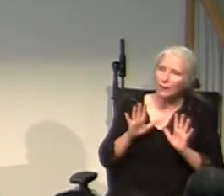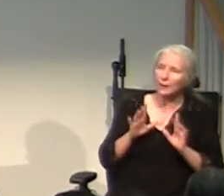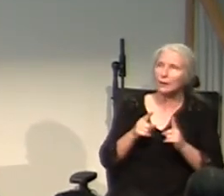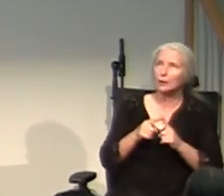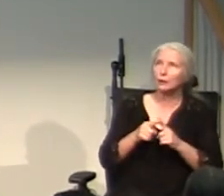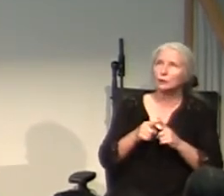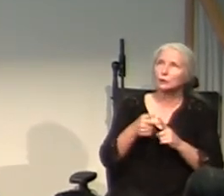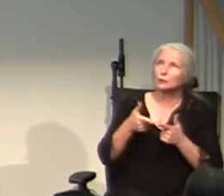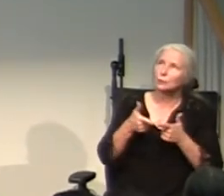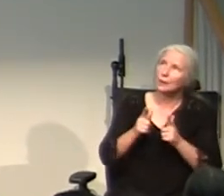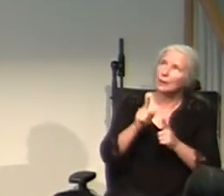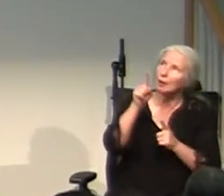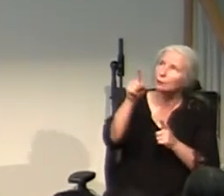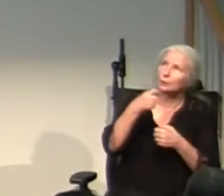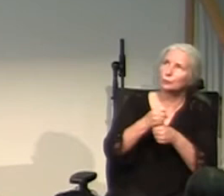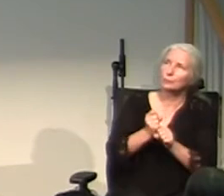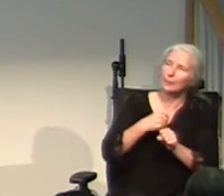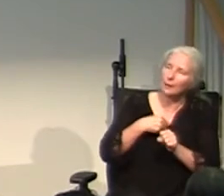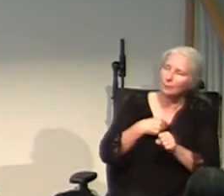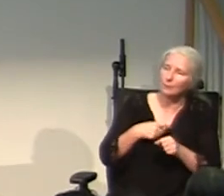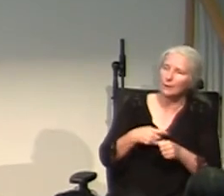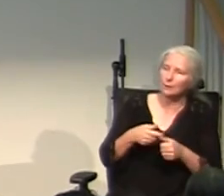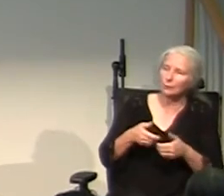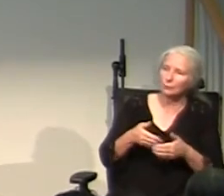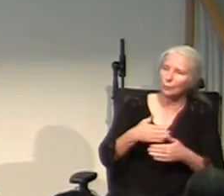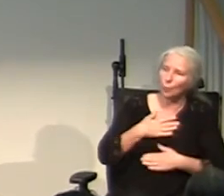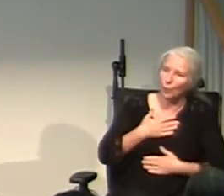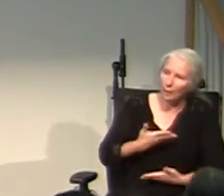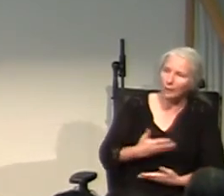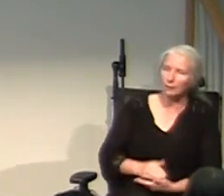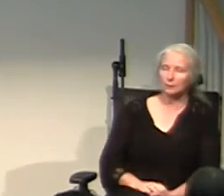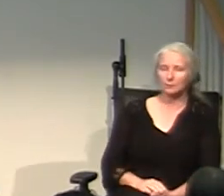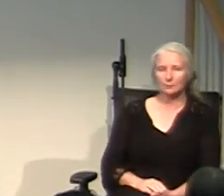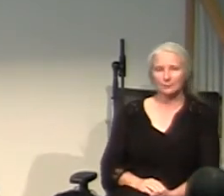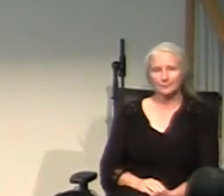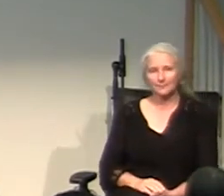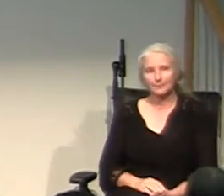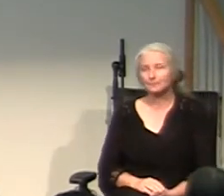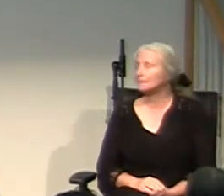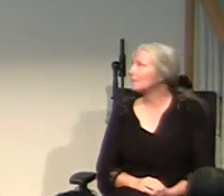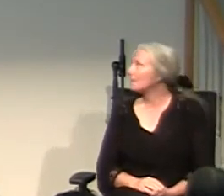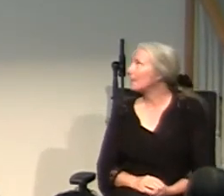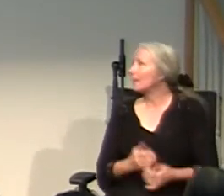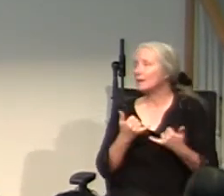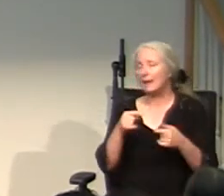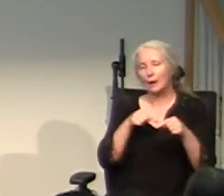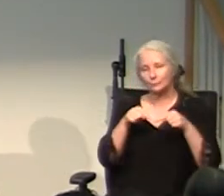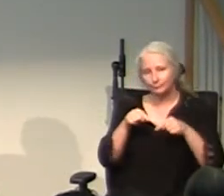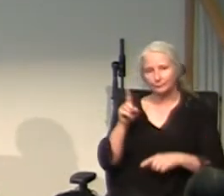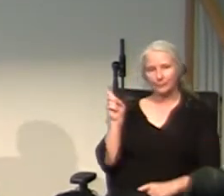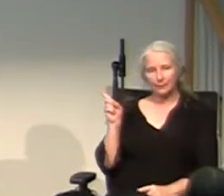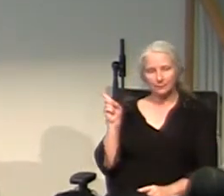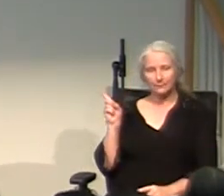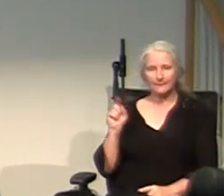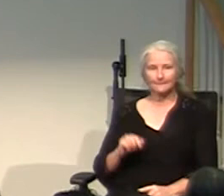us willing even by his grace again. Now, coming back to this,